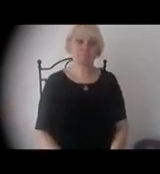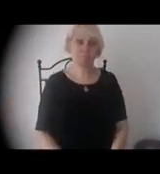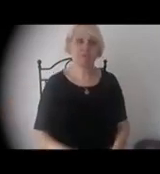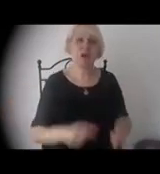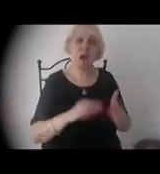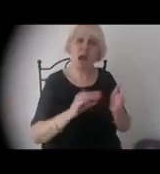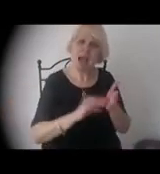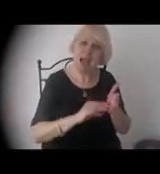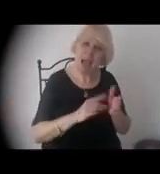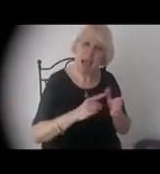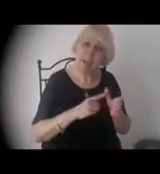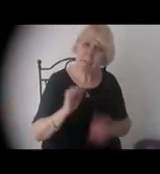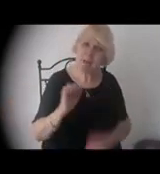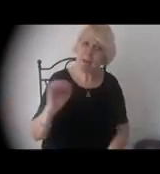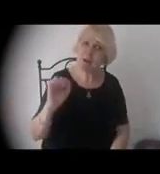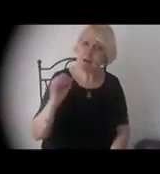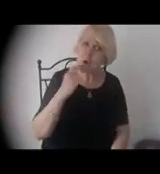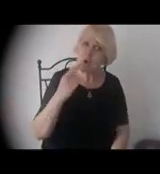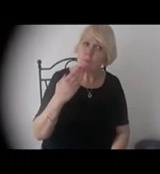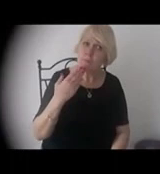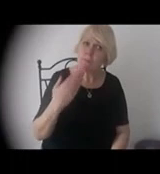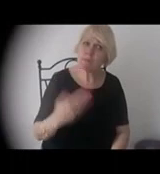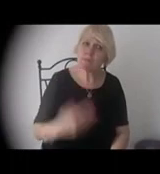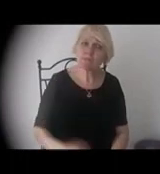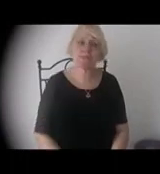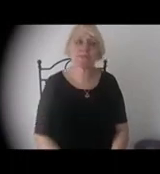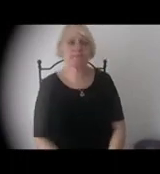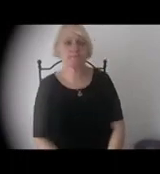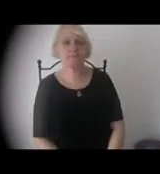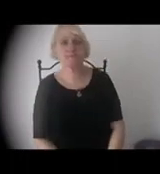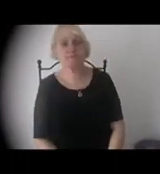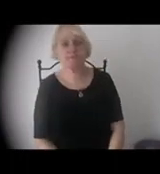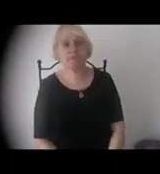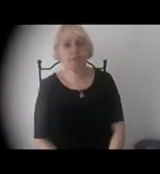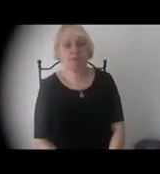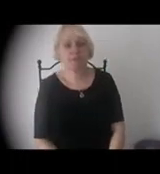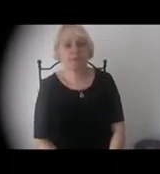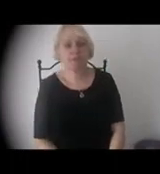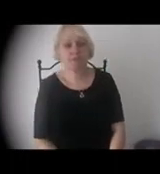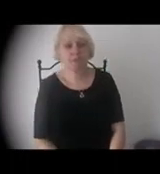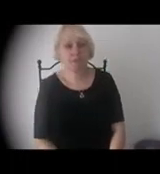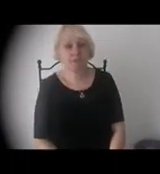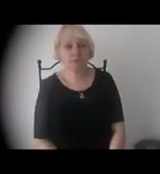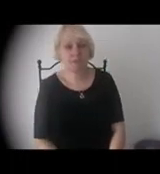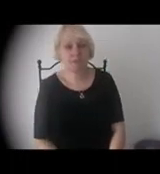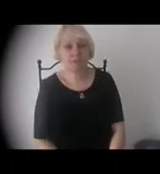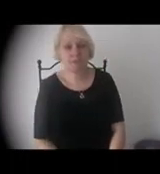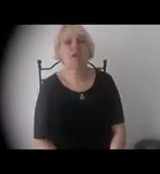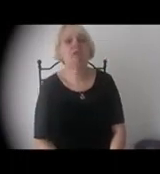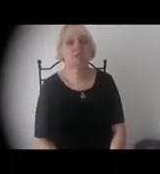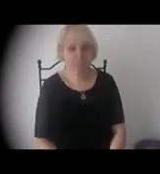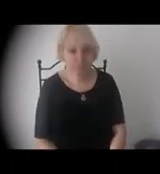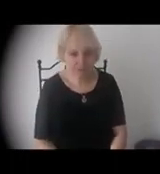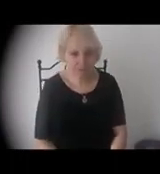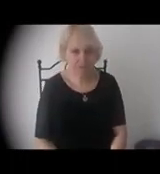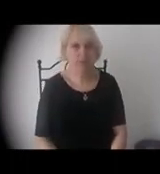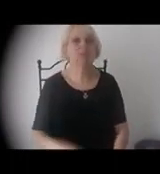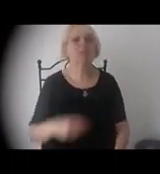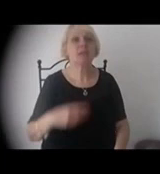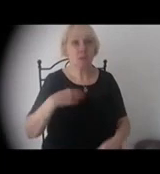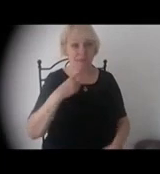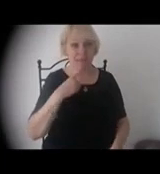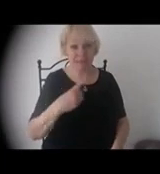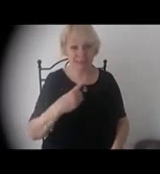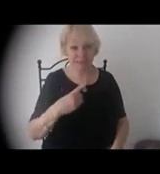on? Yeah, so I would go right, at the risk of sounding like a broken record, I'd go right back to those 5 principles. So look at